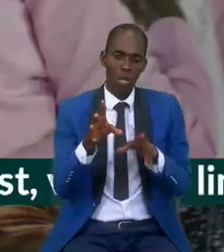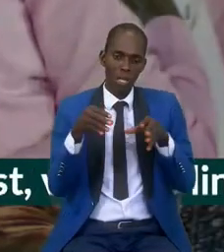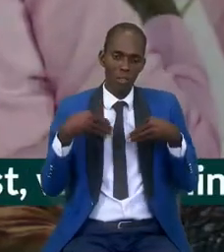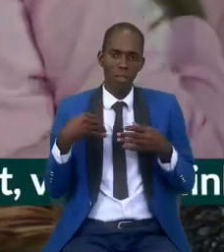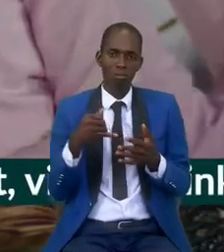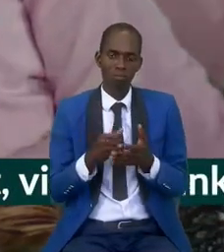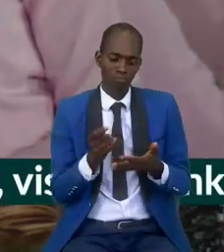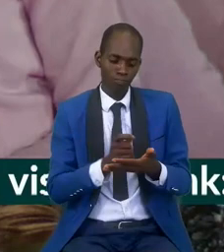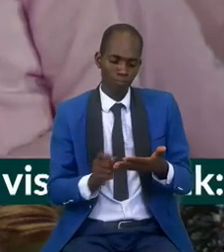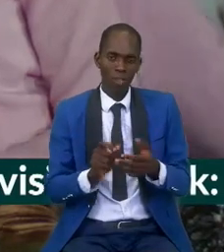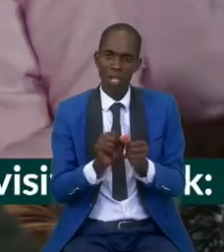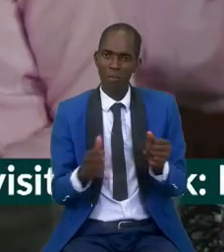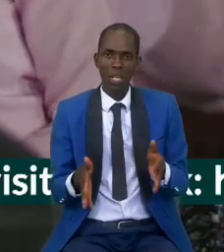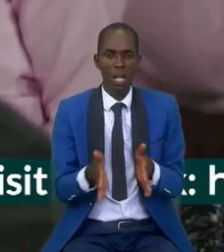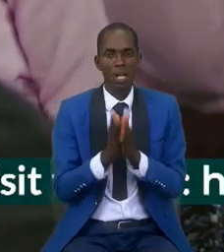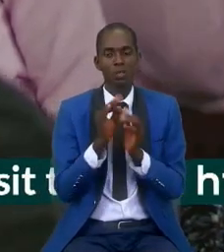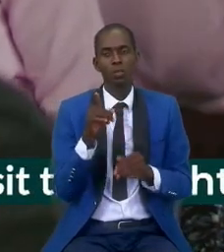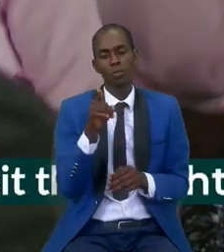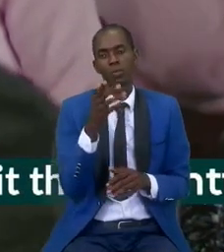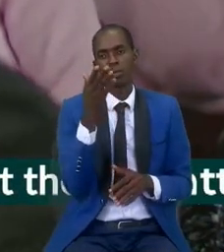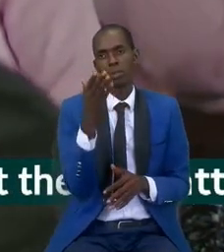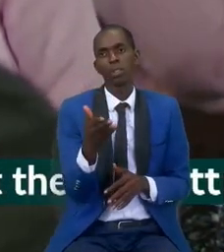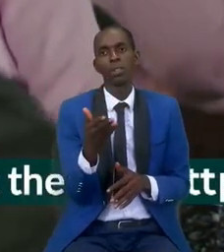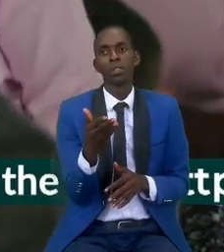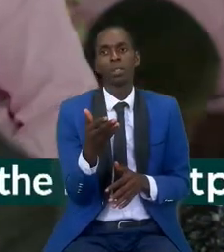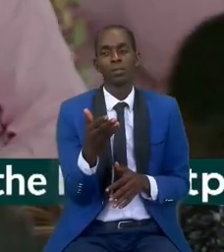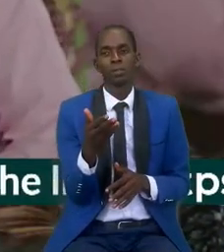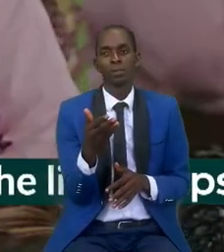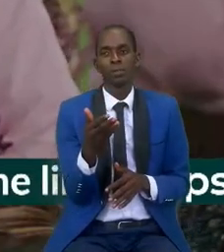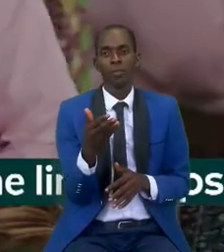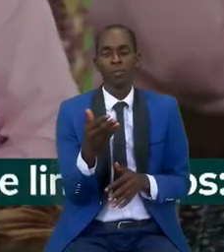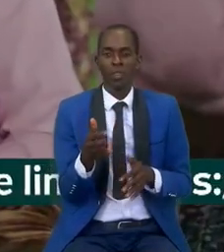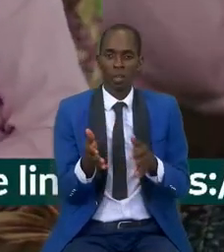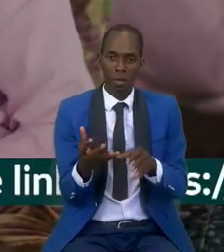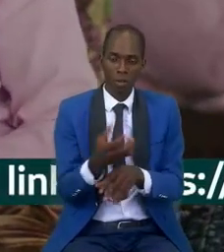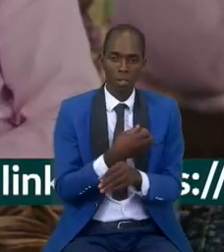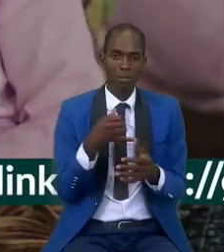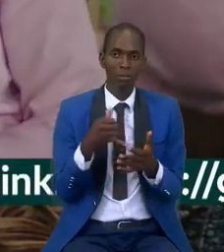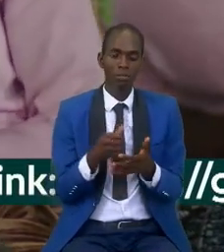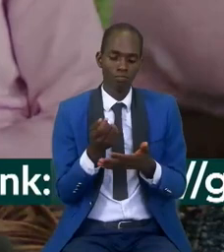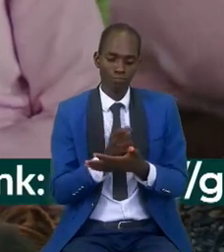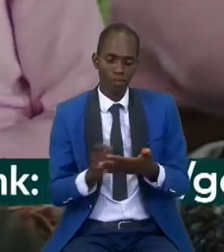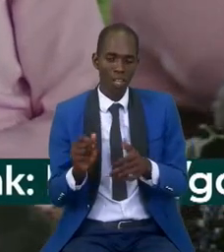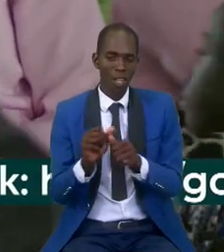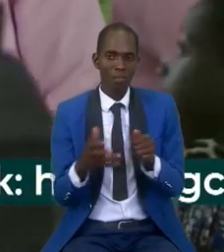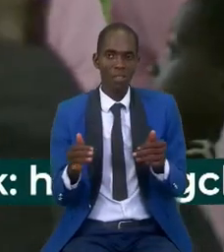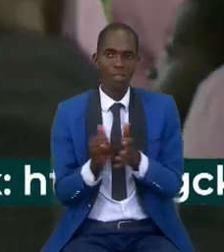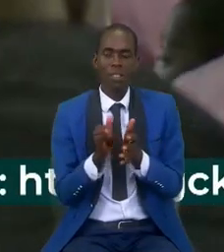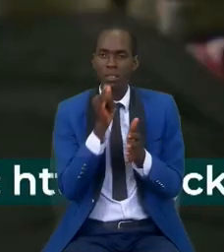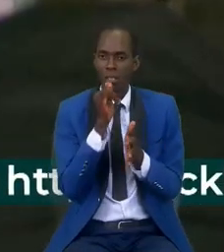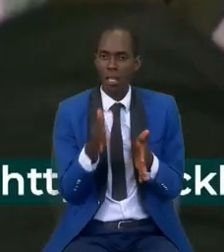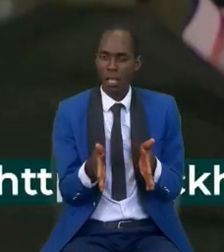our moderation of us here tonight to help us during this time of